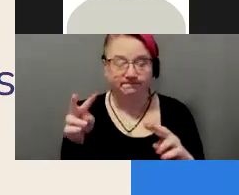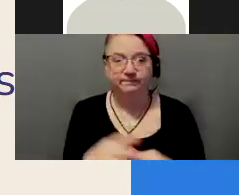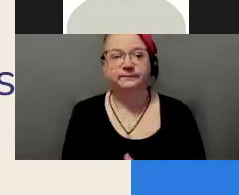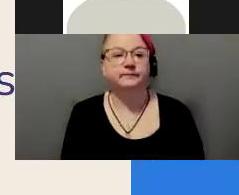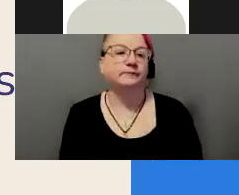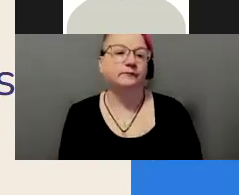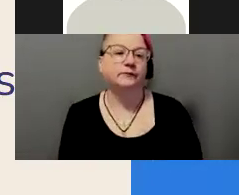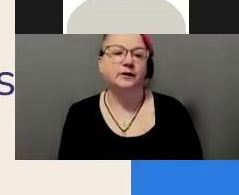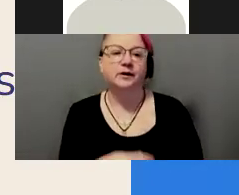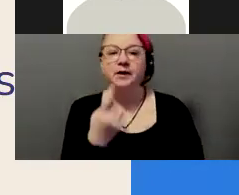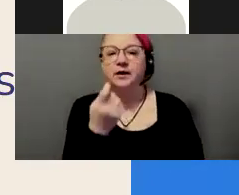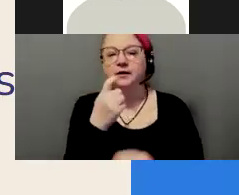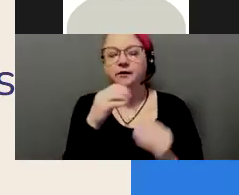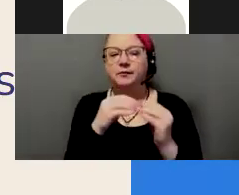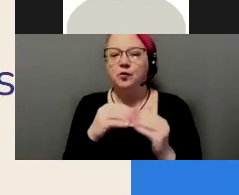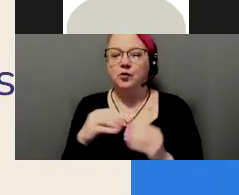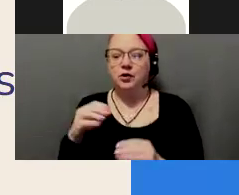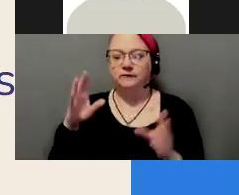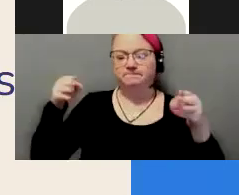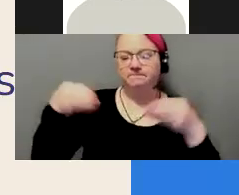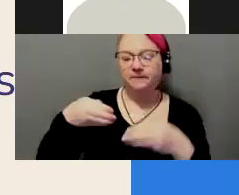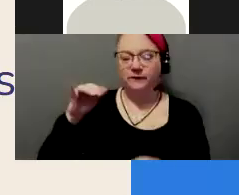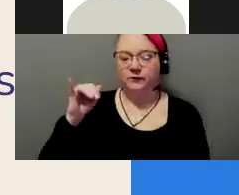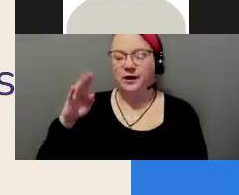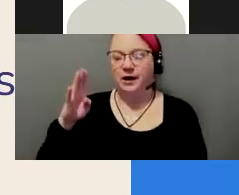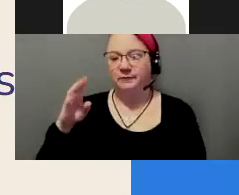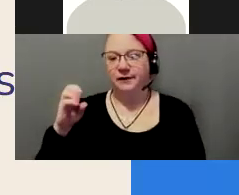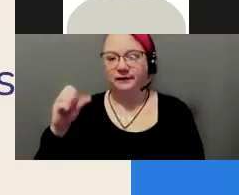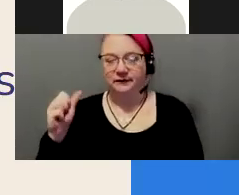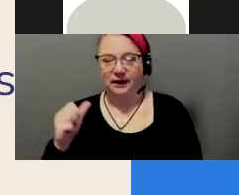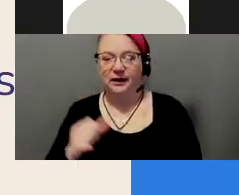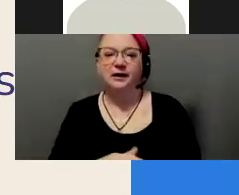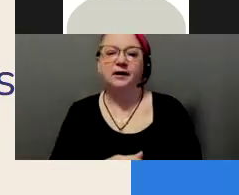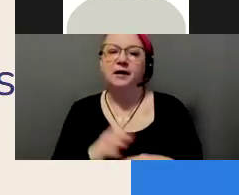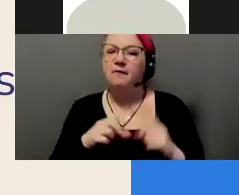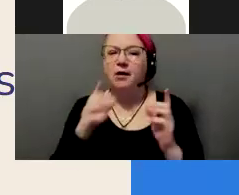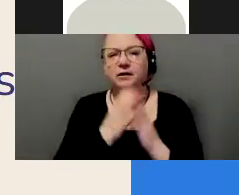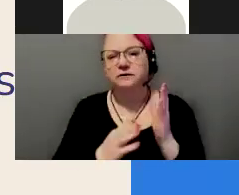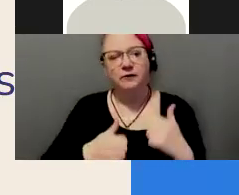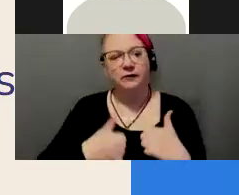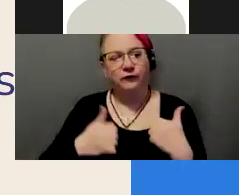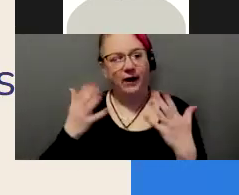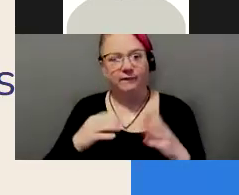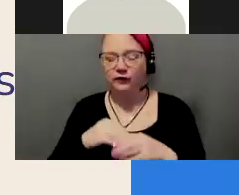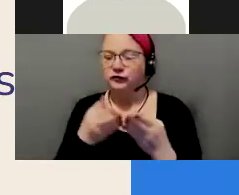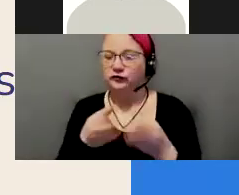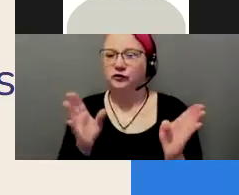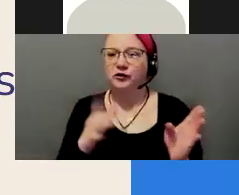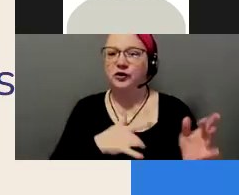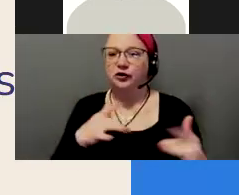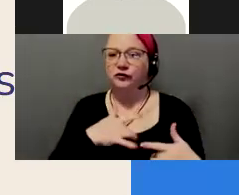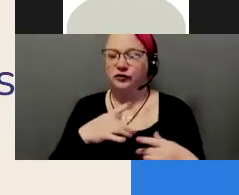This one's a little more specific to image-based sexual abuse and technology-facilitated abuse, but some survivors in general are also very concerned